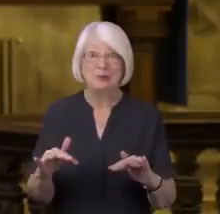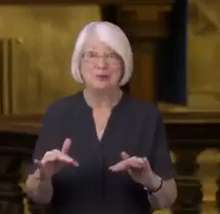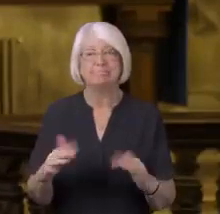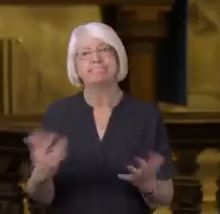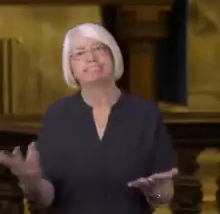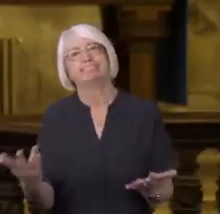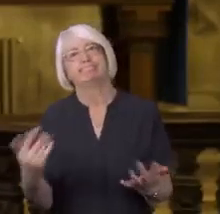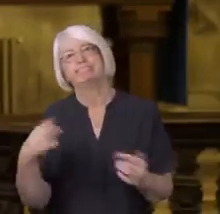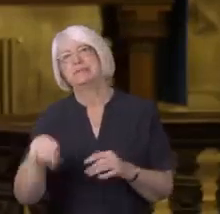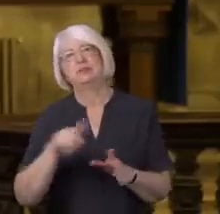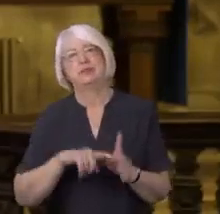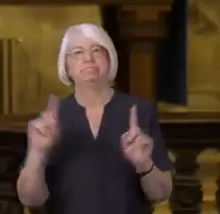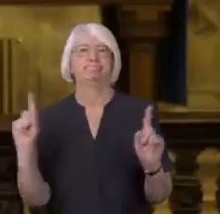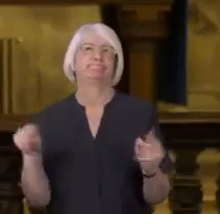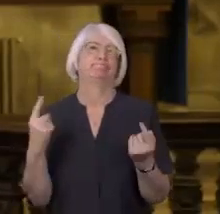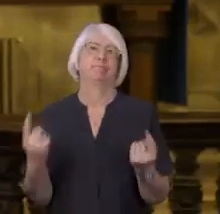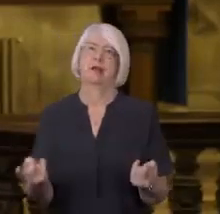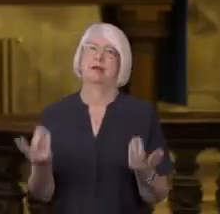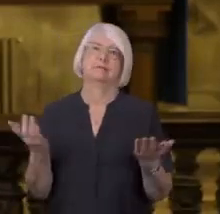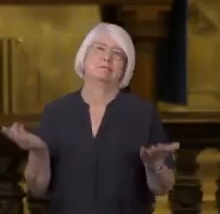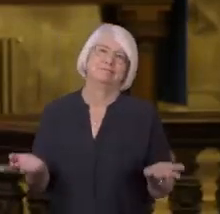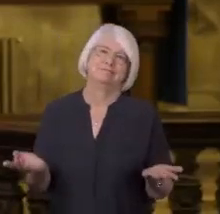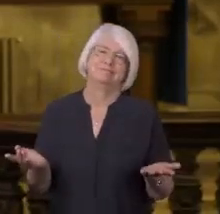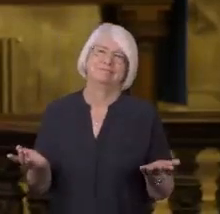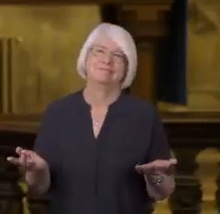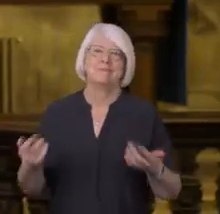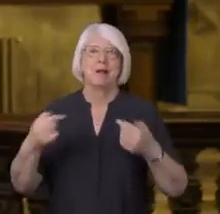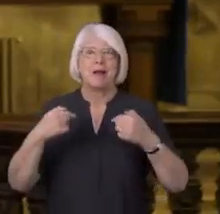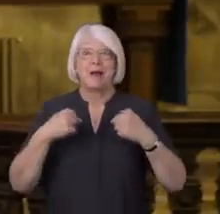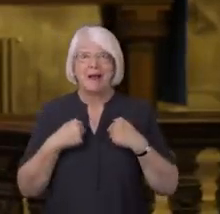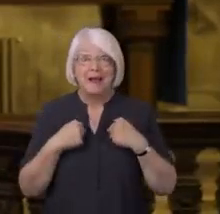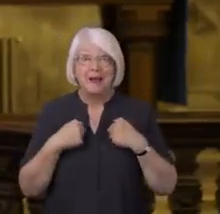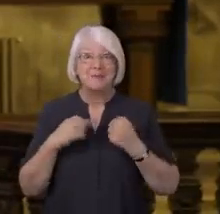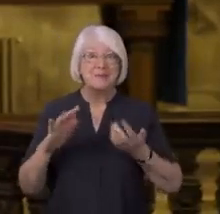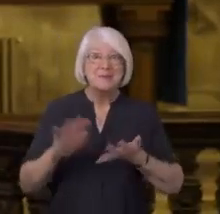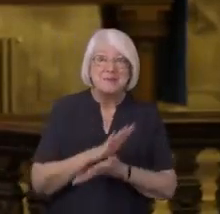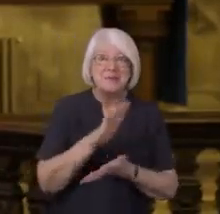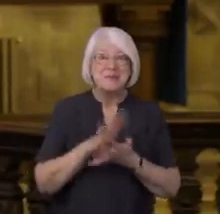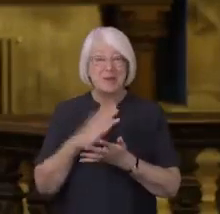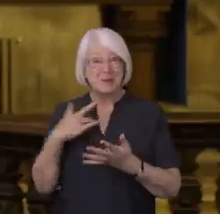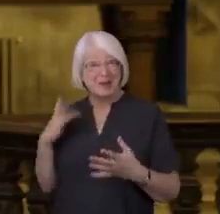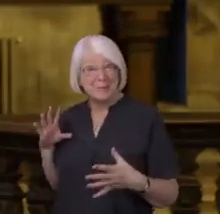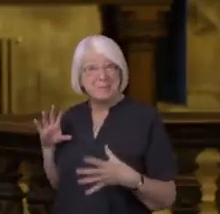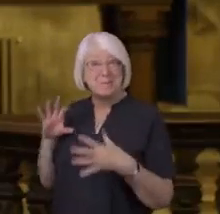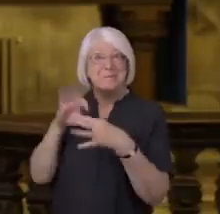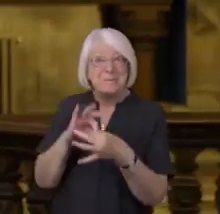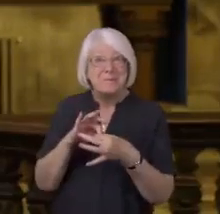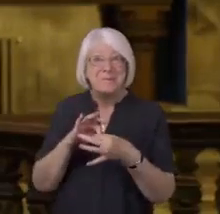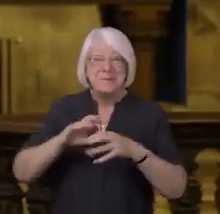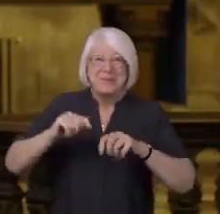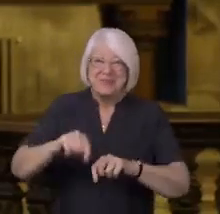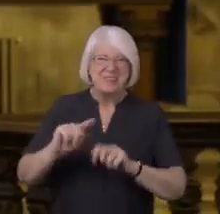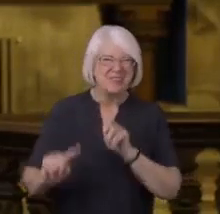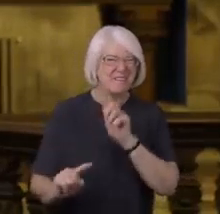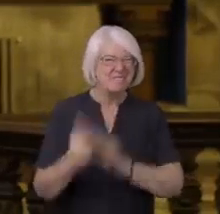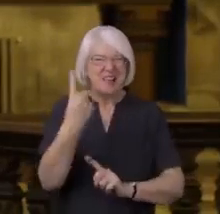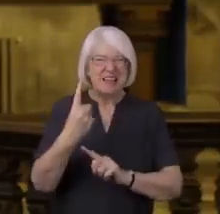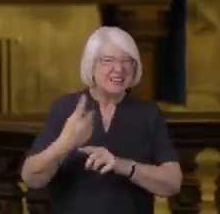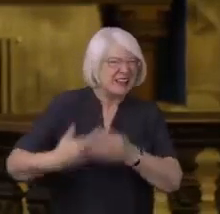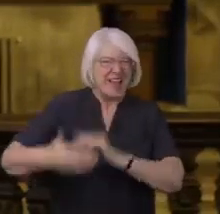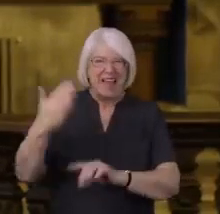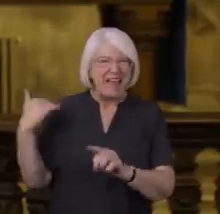this year, we can't do that. But I am so glad that we are taking part in the first